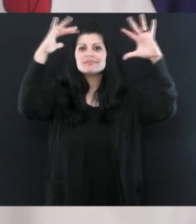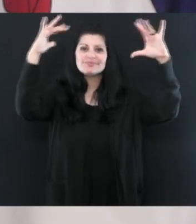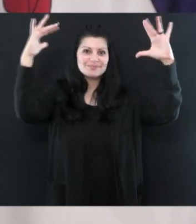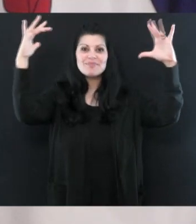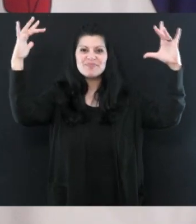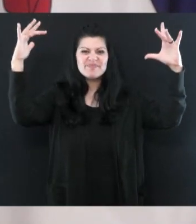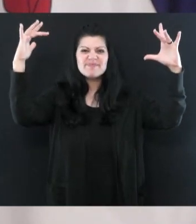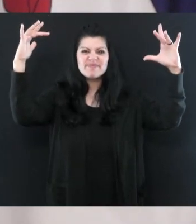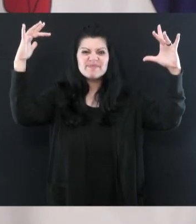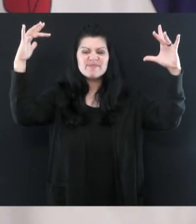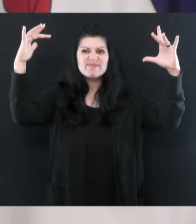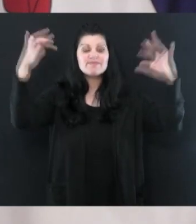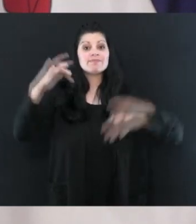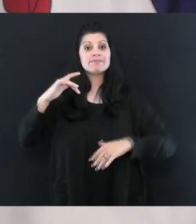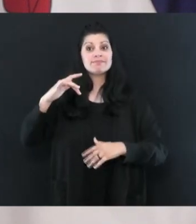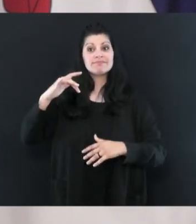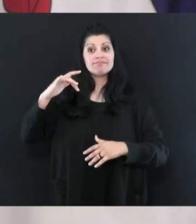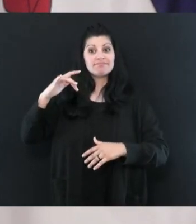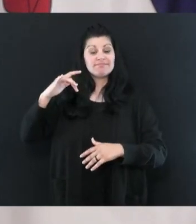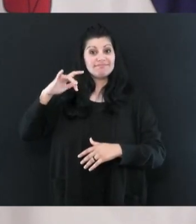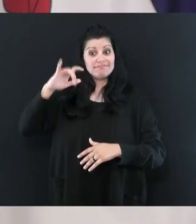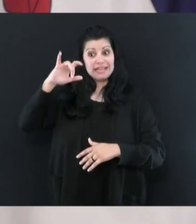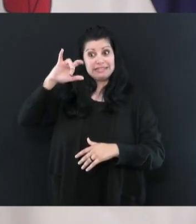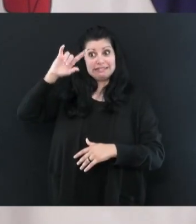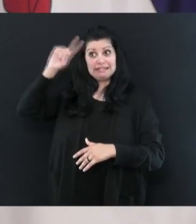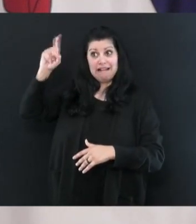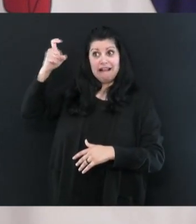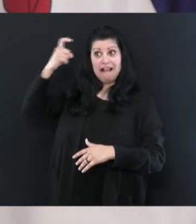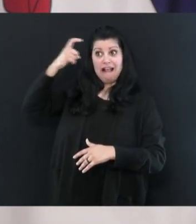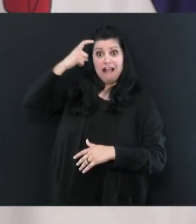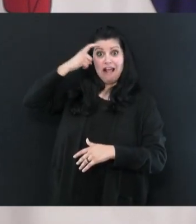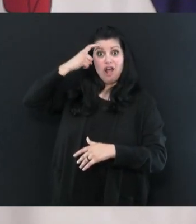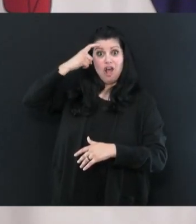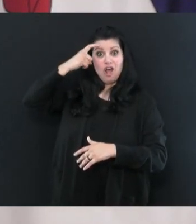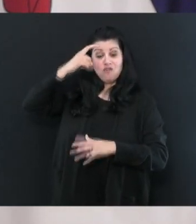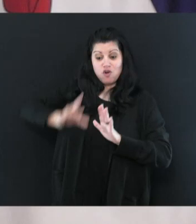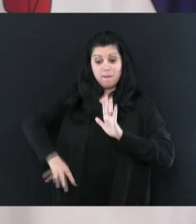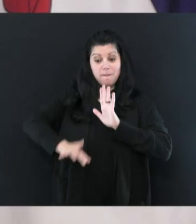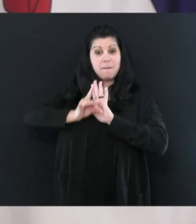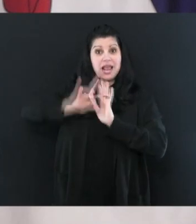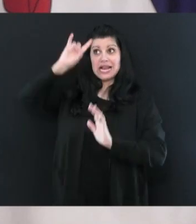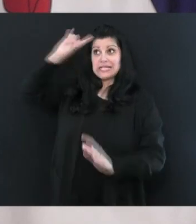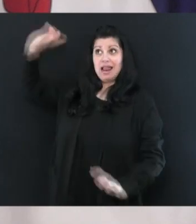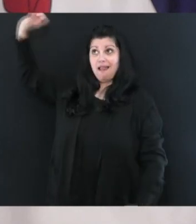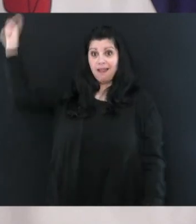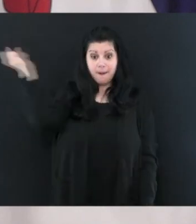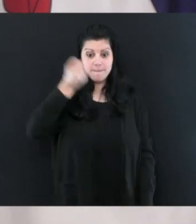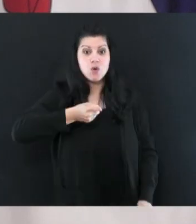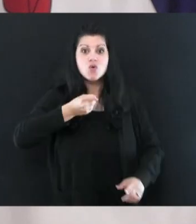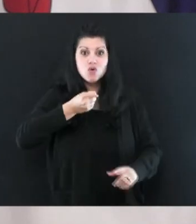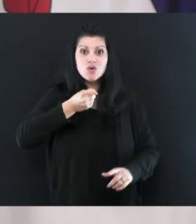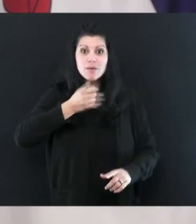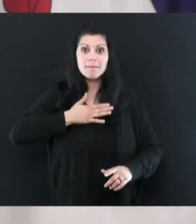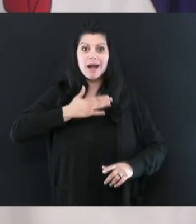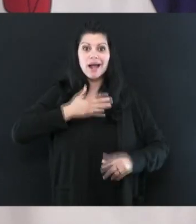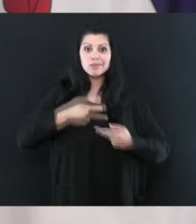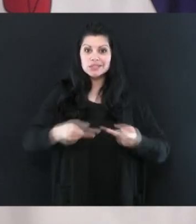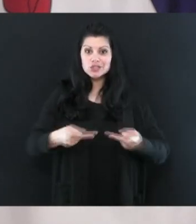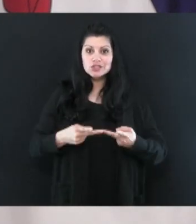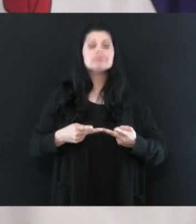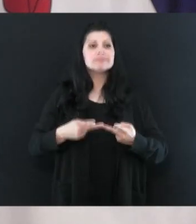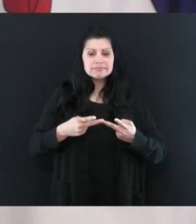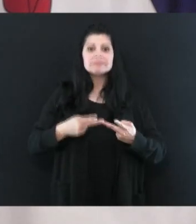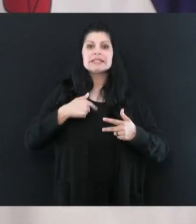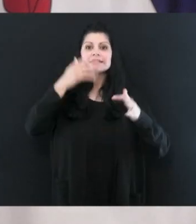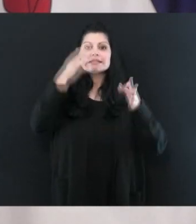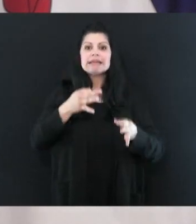from the day that I came in the door. First of all, we had to go on an out-and-out campaign to be able to change